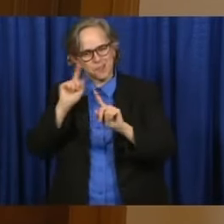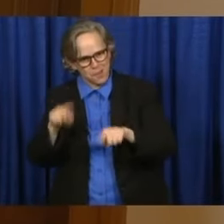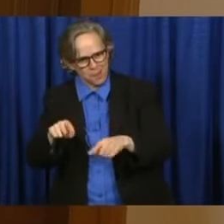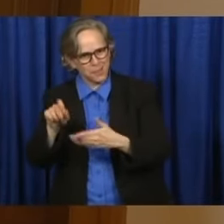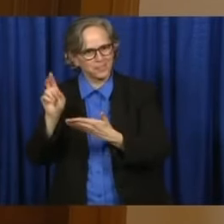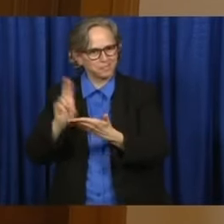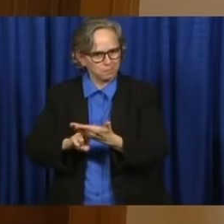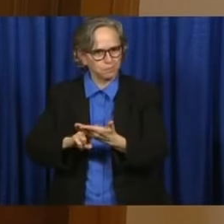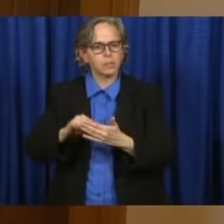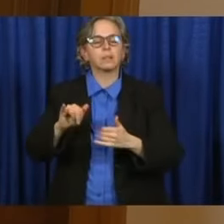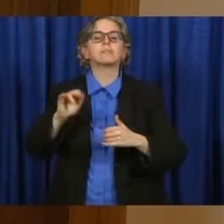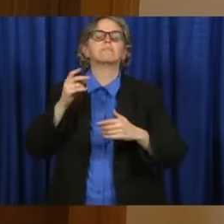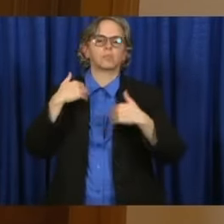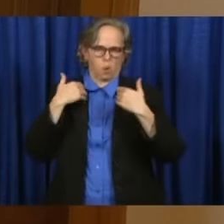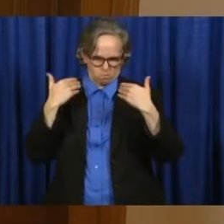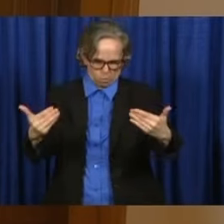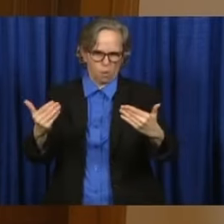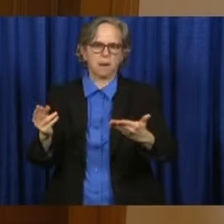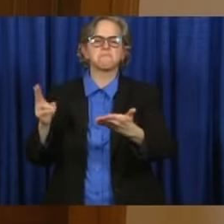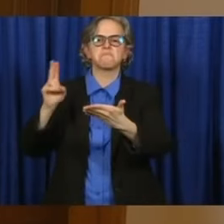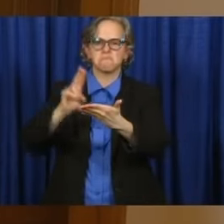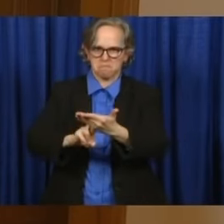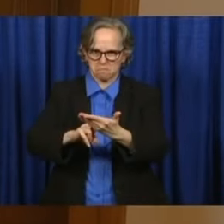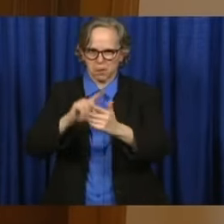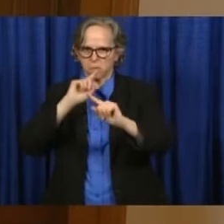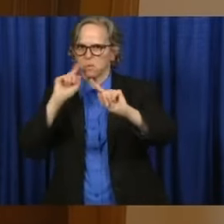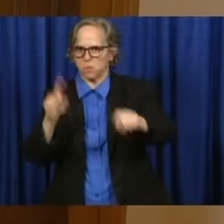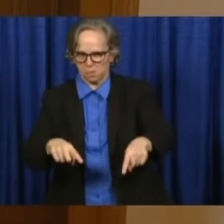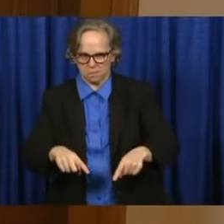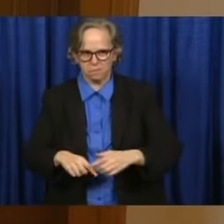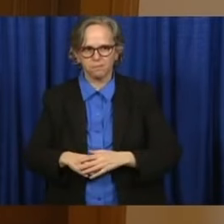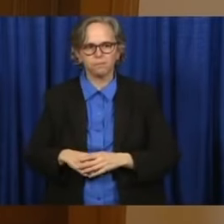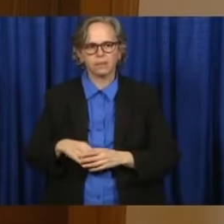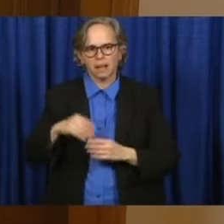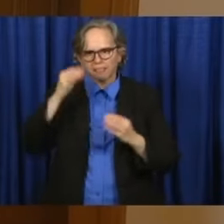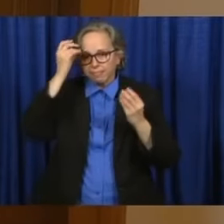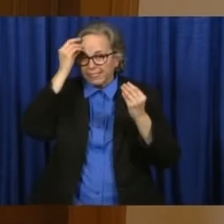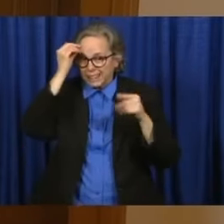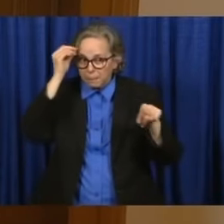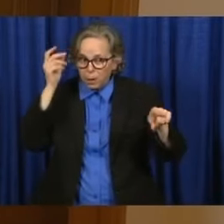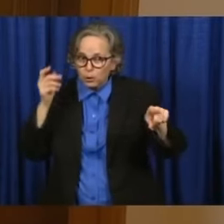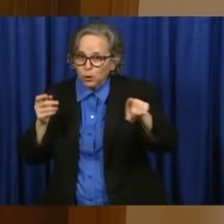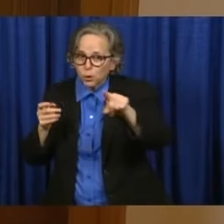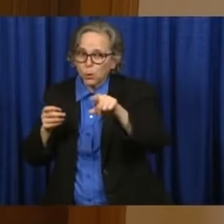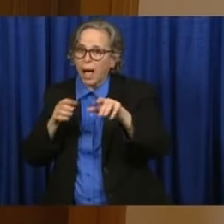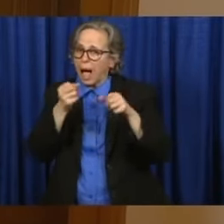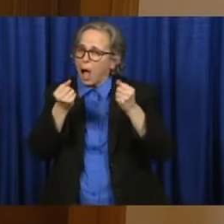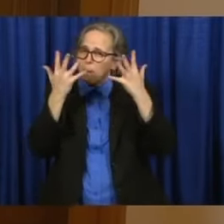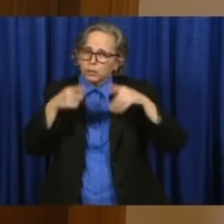I'm signing, and to think about you and the sacrifices you are all making.